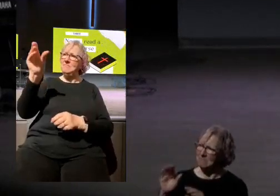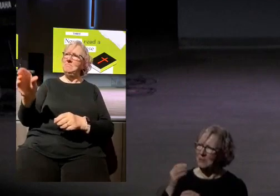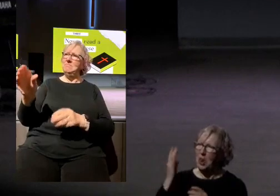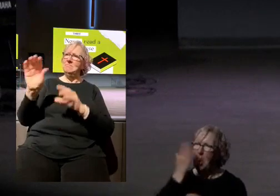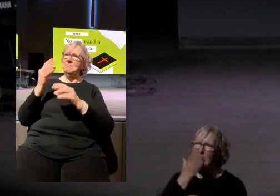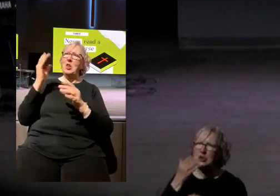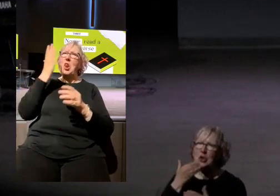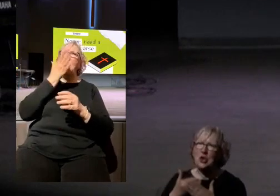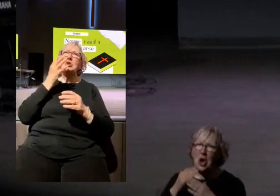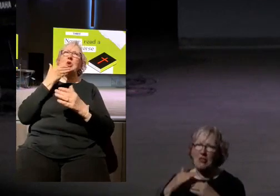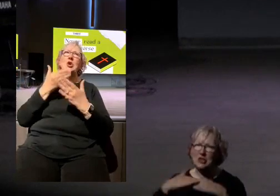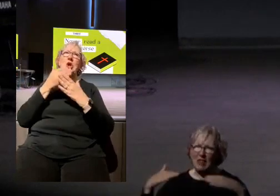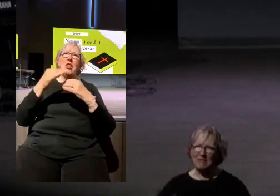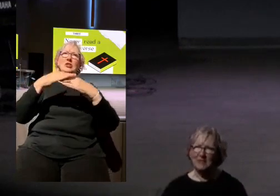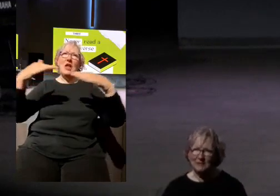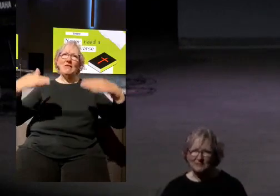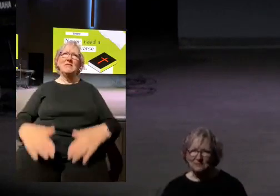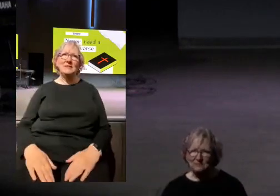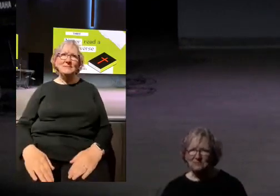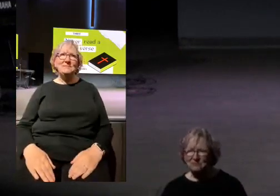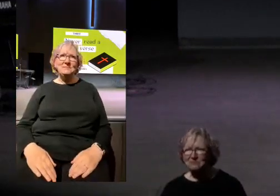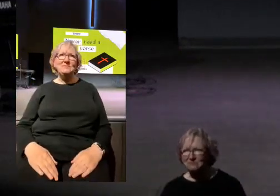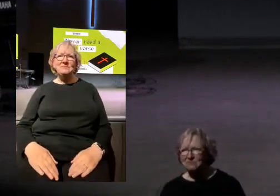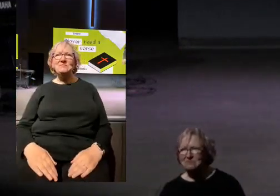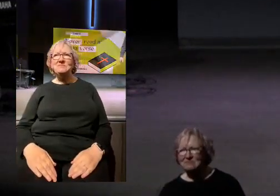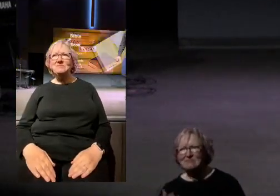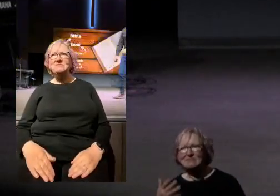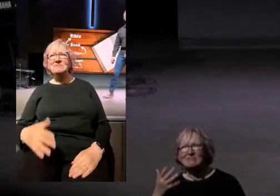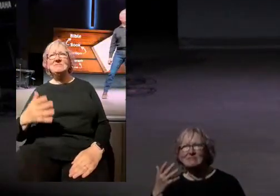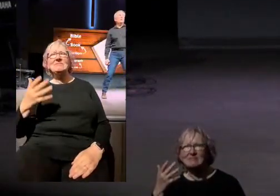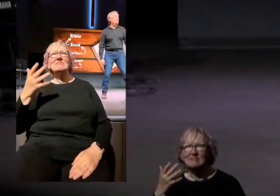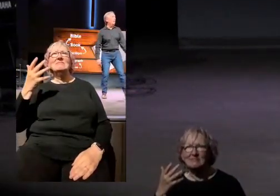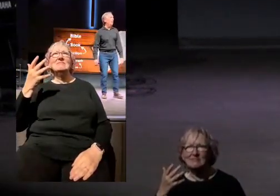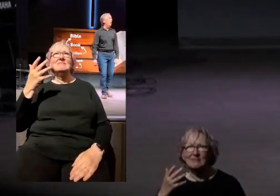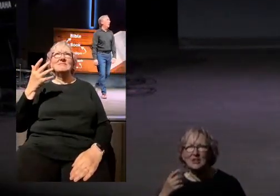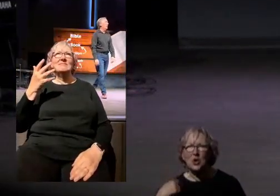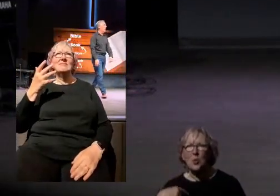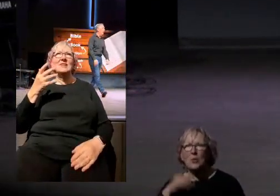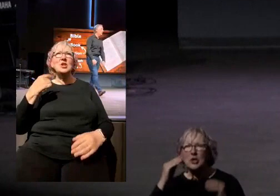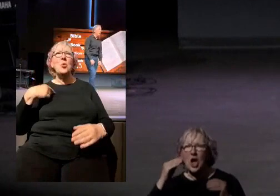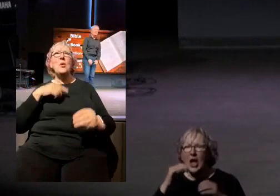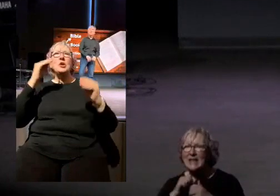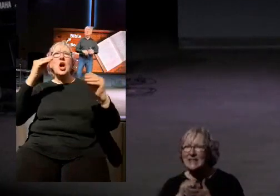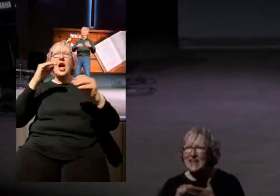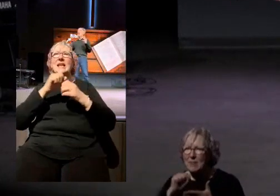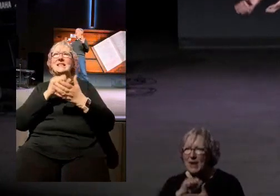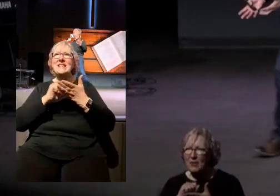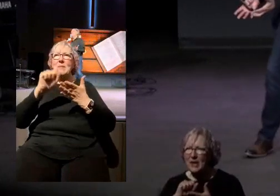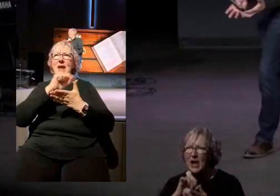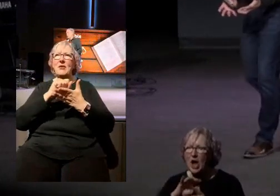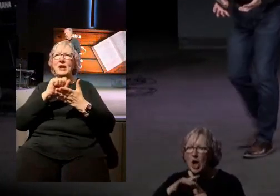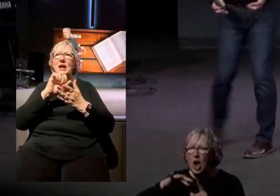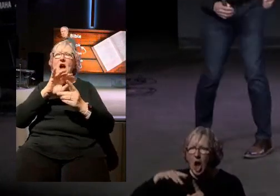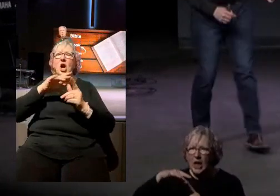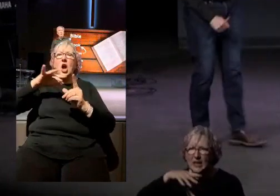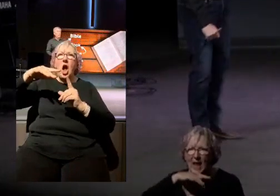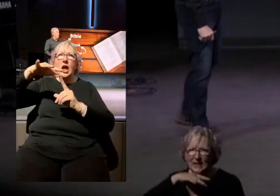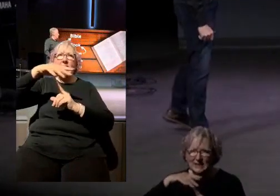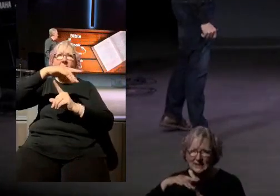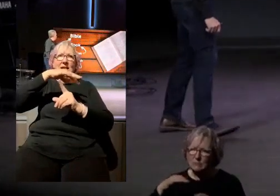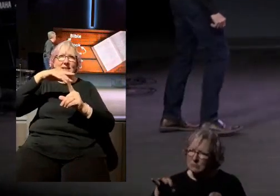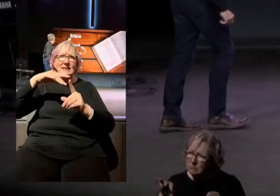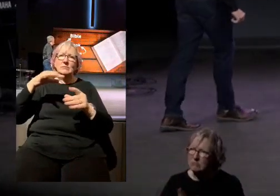a Bible verse. Let me explain what I mean. We were taught in seminary that context is everything. What do we